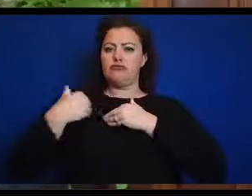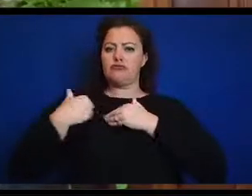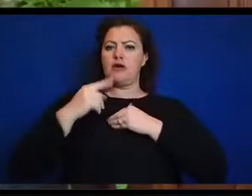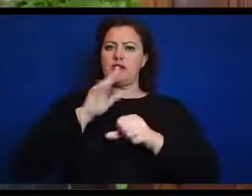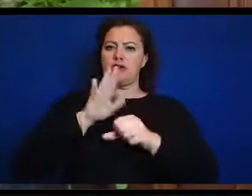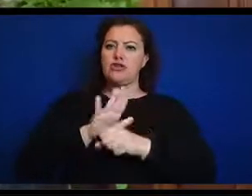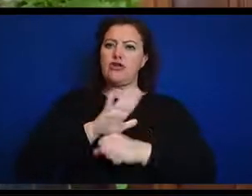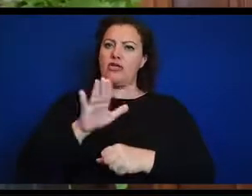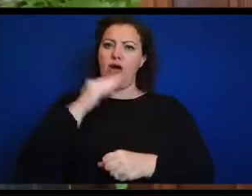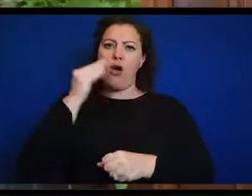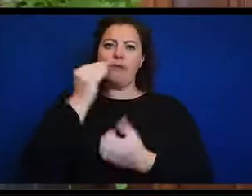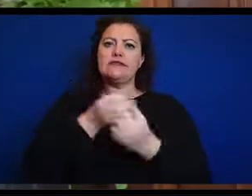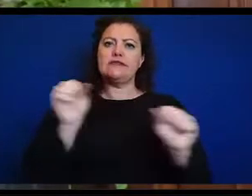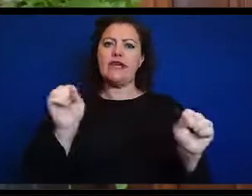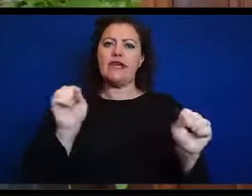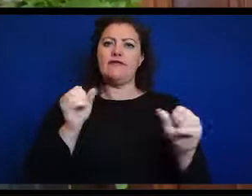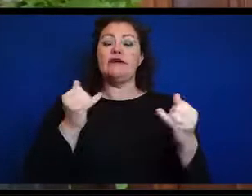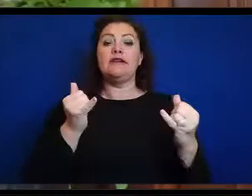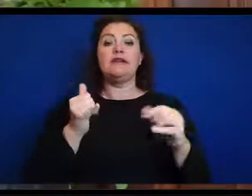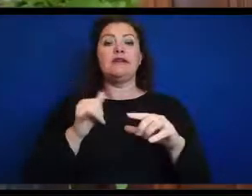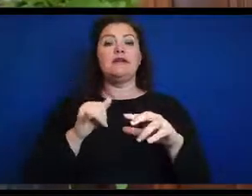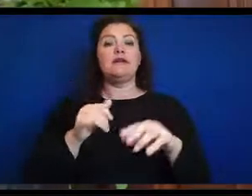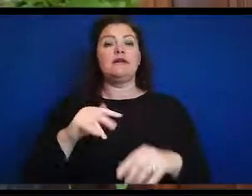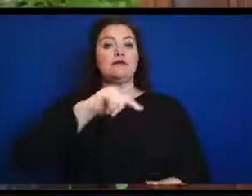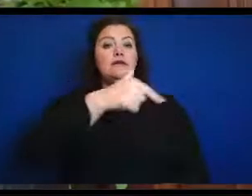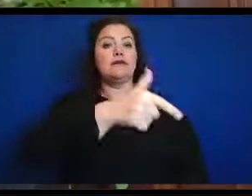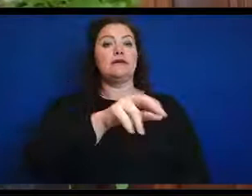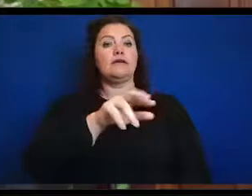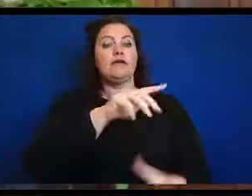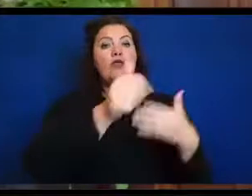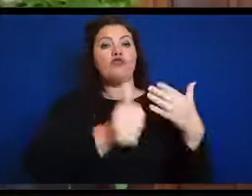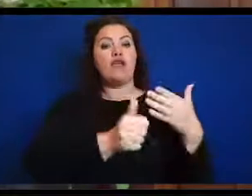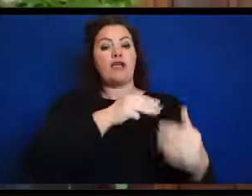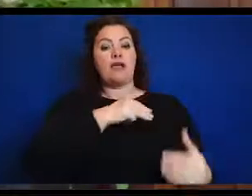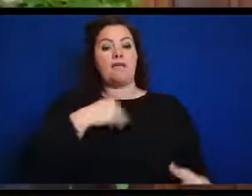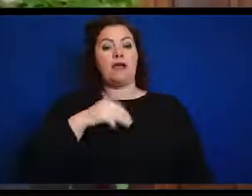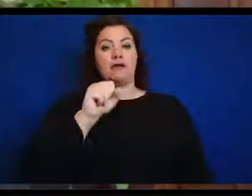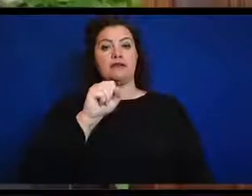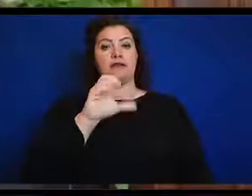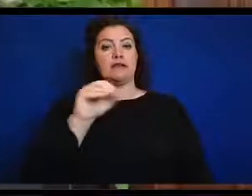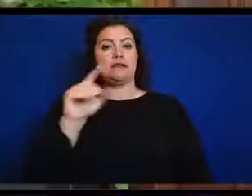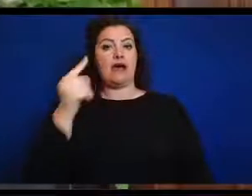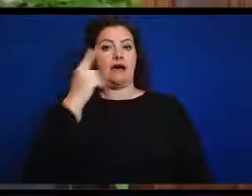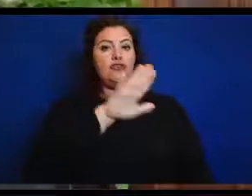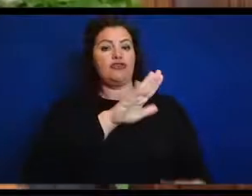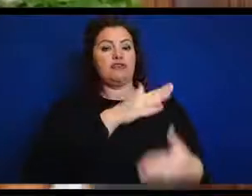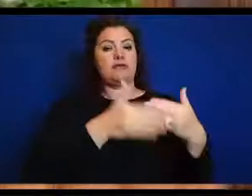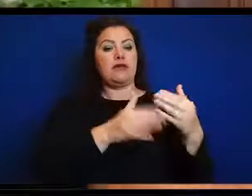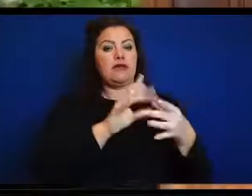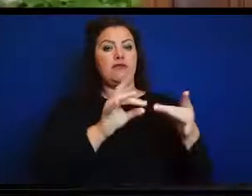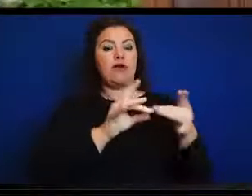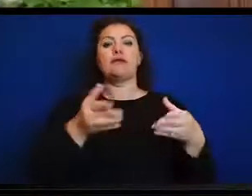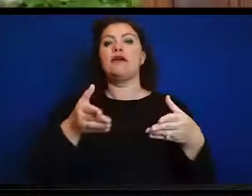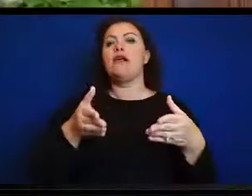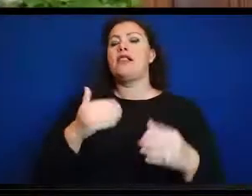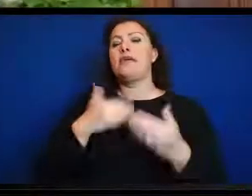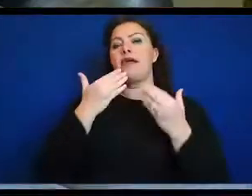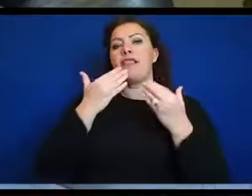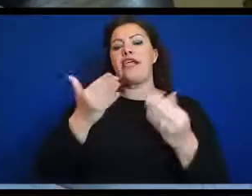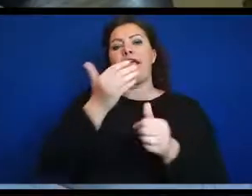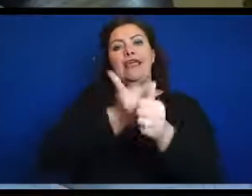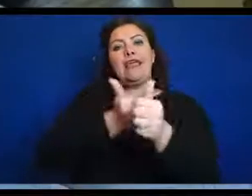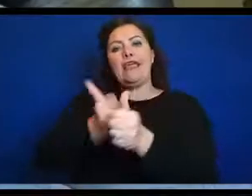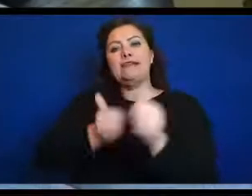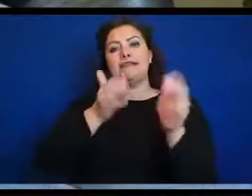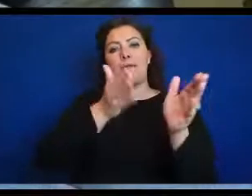safe. So I'll turn next to Ranking Member Scott for his closing remarks. Let me just thank each and every person